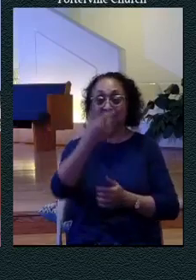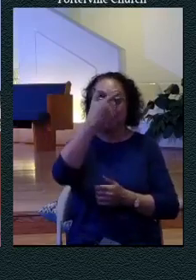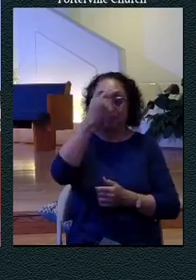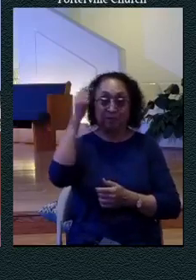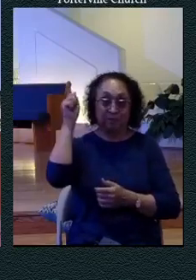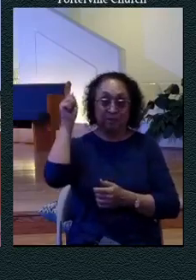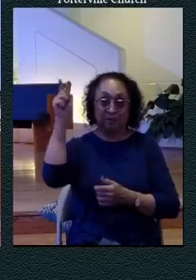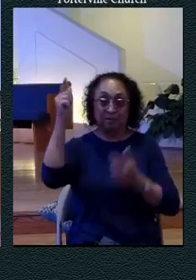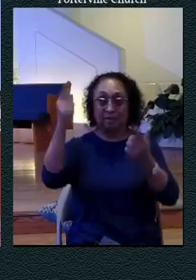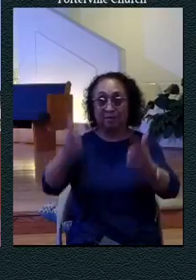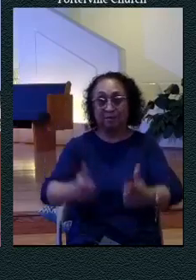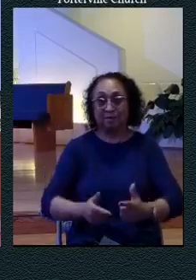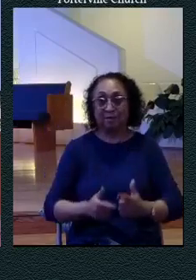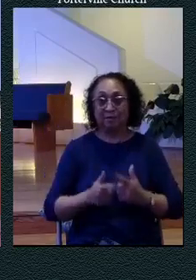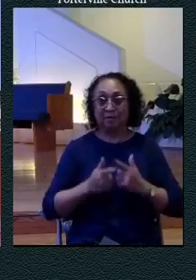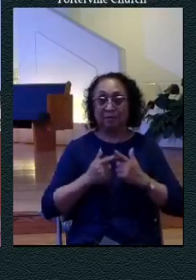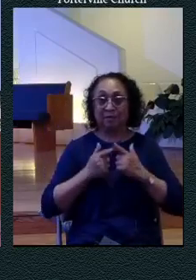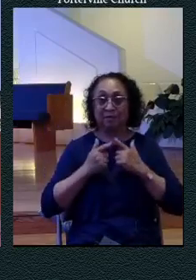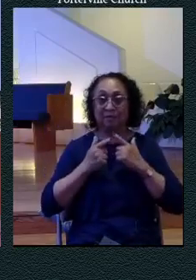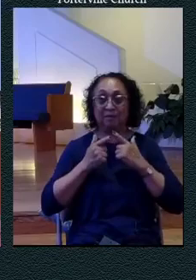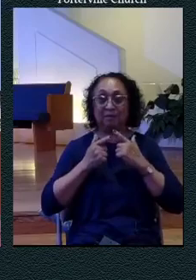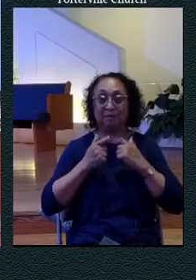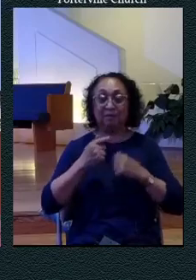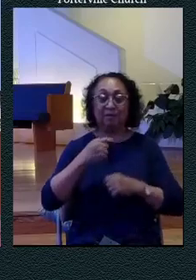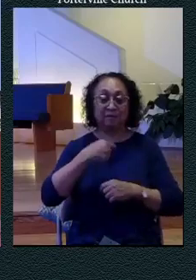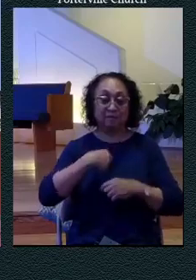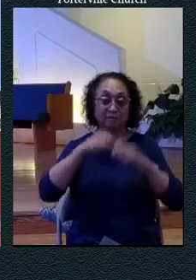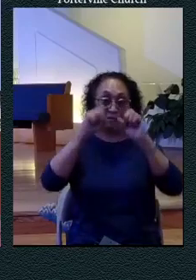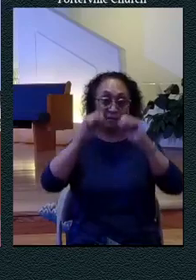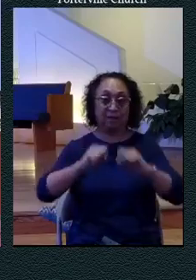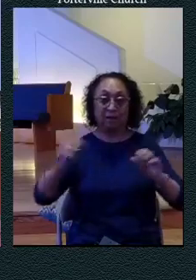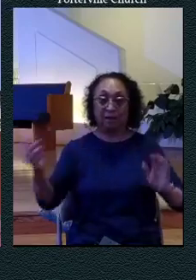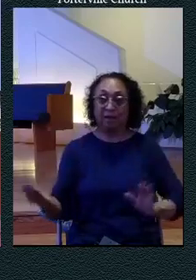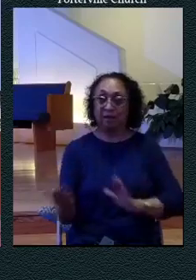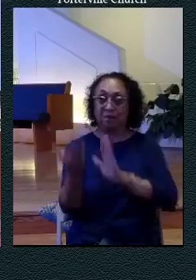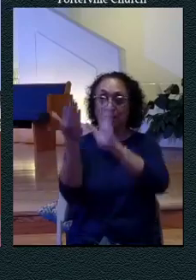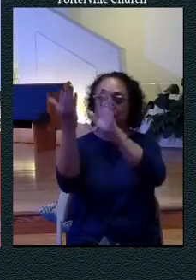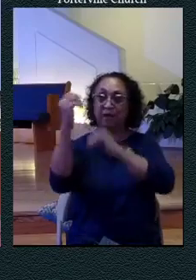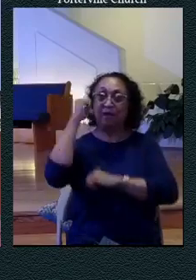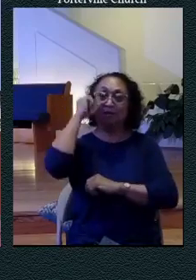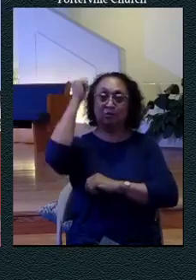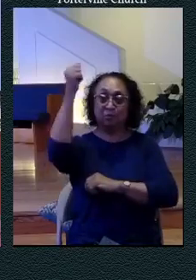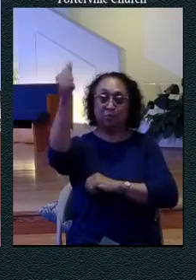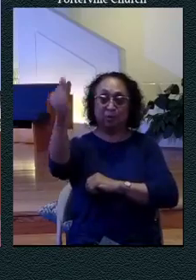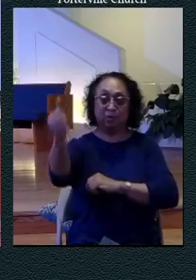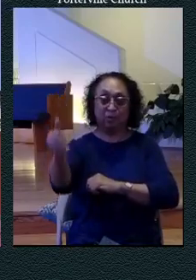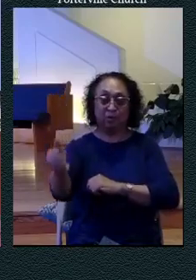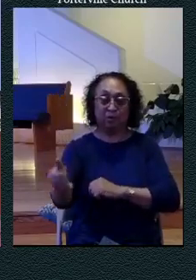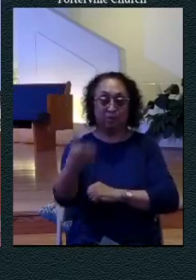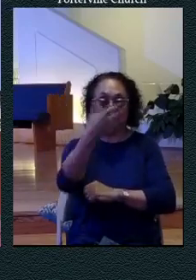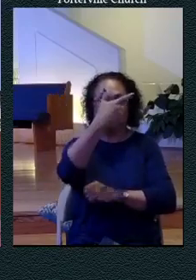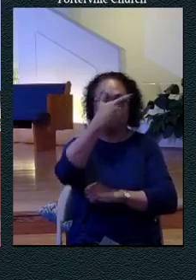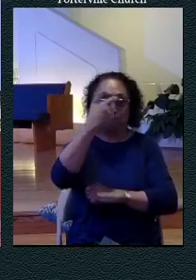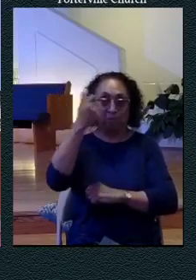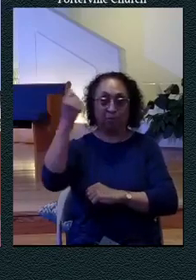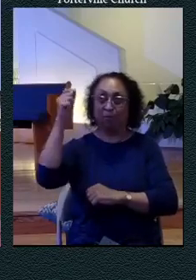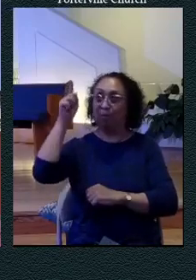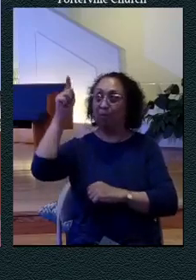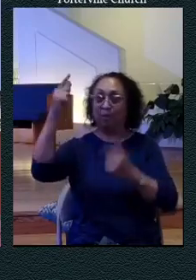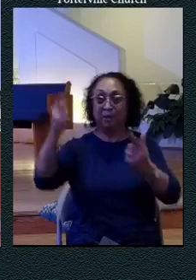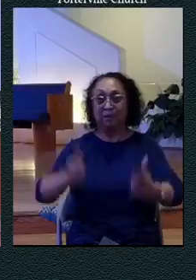lives. Because he lives, I can face